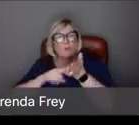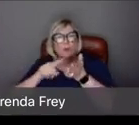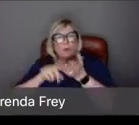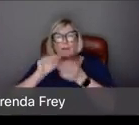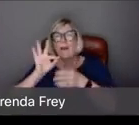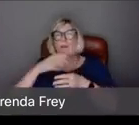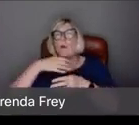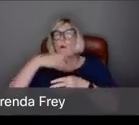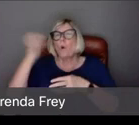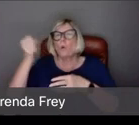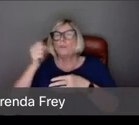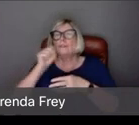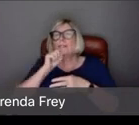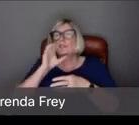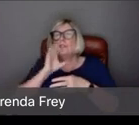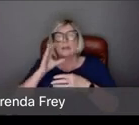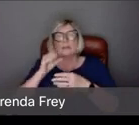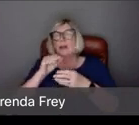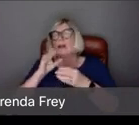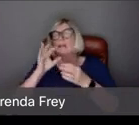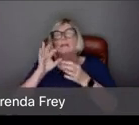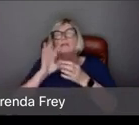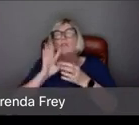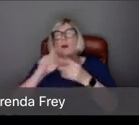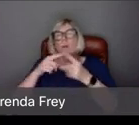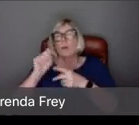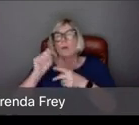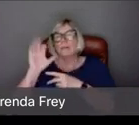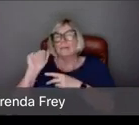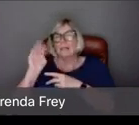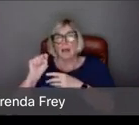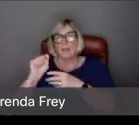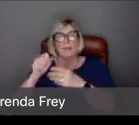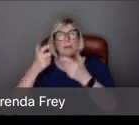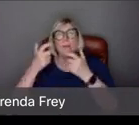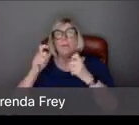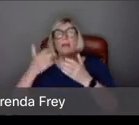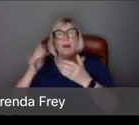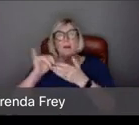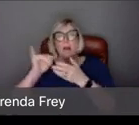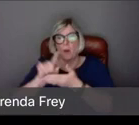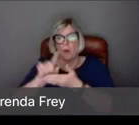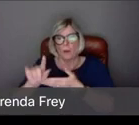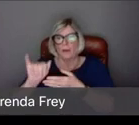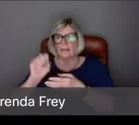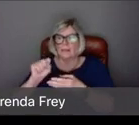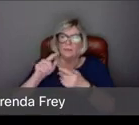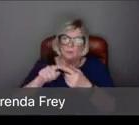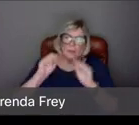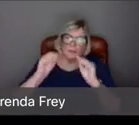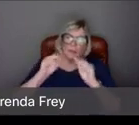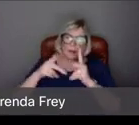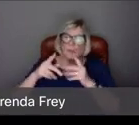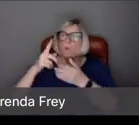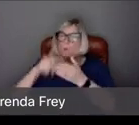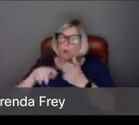Americans. And it's all about scams. And the biggest drive of that week is to just get people to know what scams are. Right. Because the more